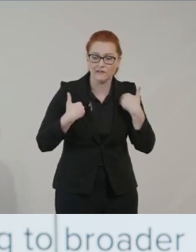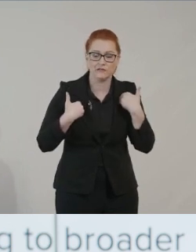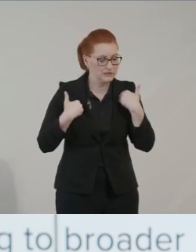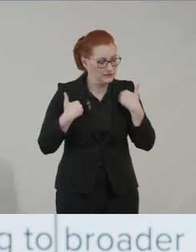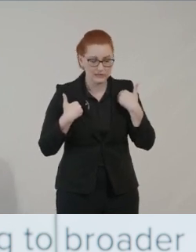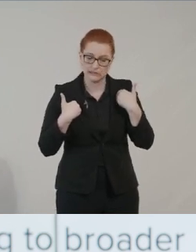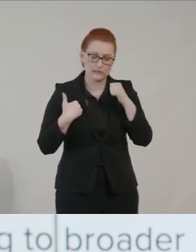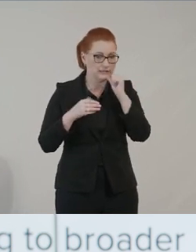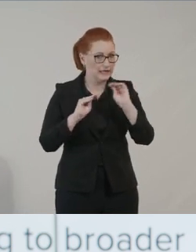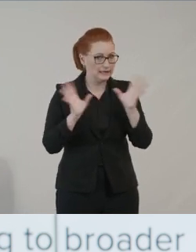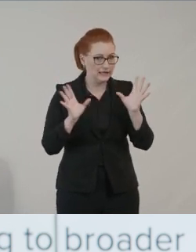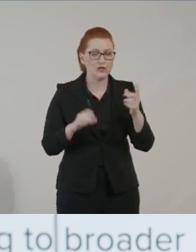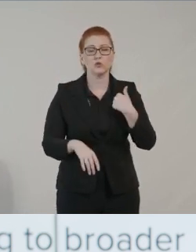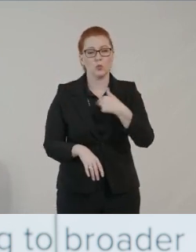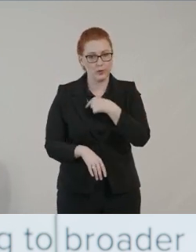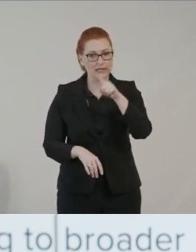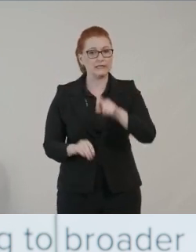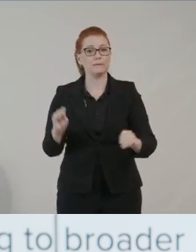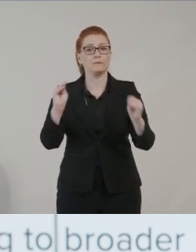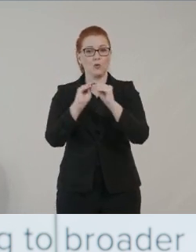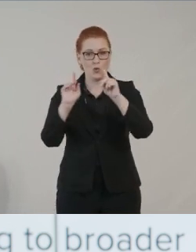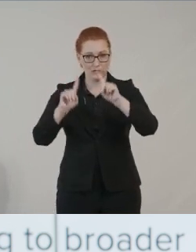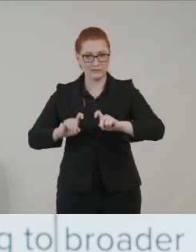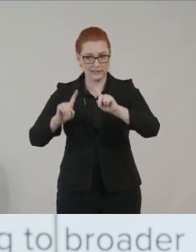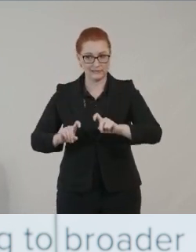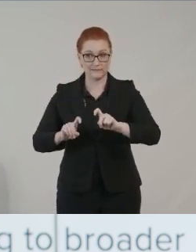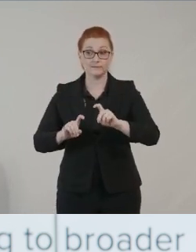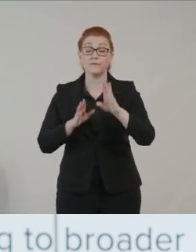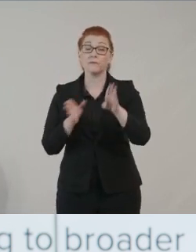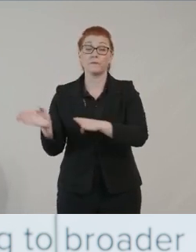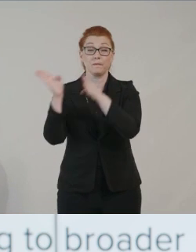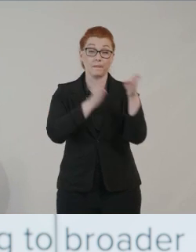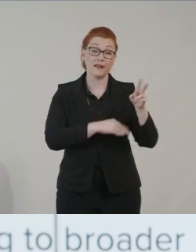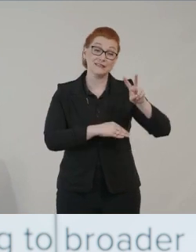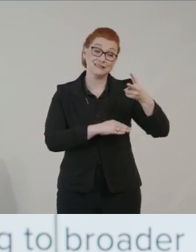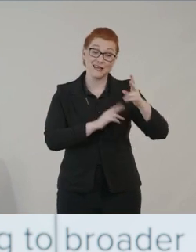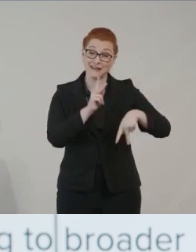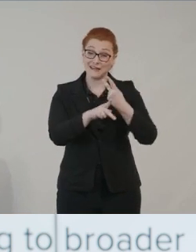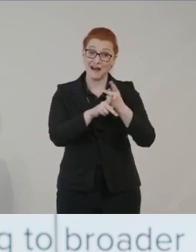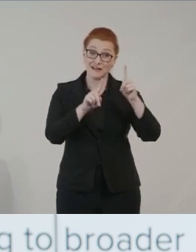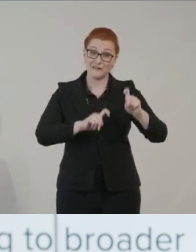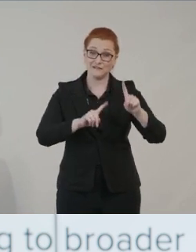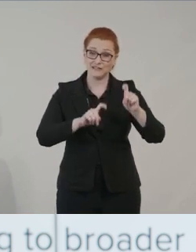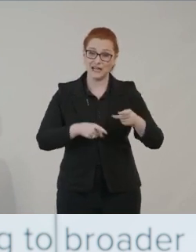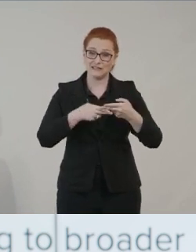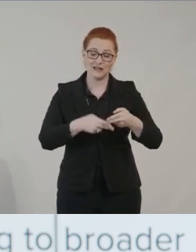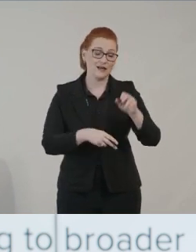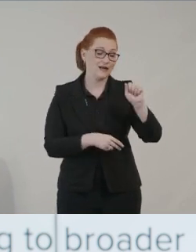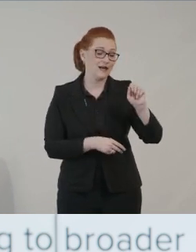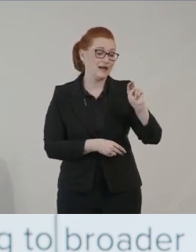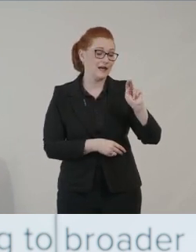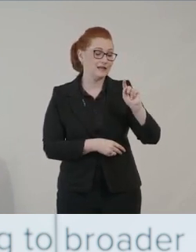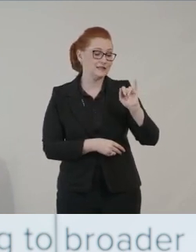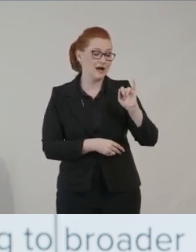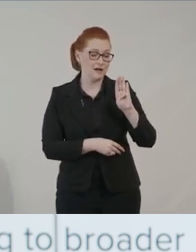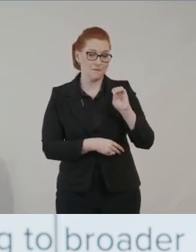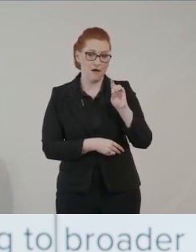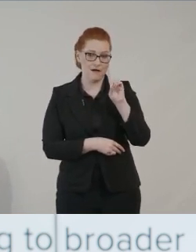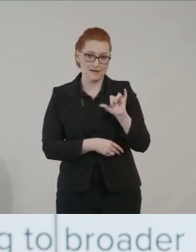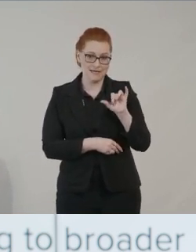antibody tests, sometimes also called serology tests. I'm going to call them antibody tests because we had Dr.